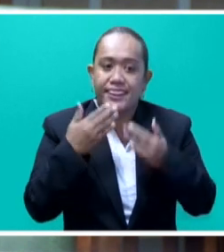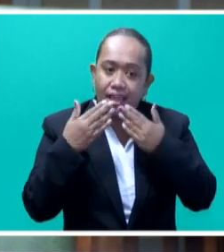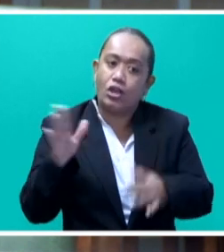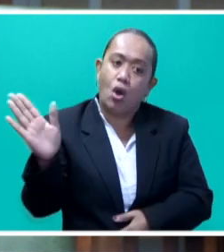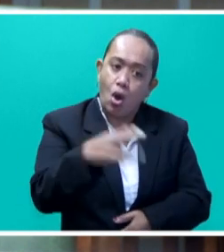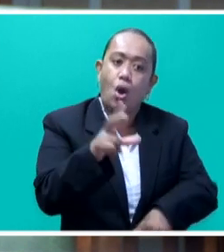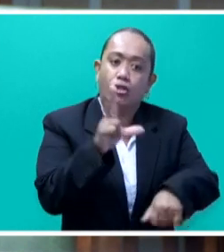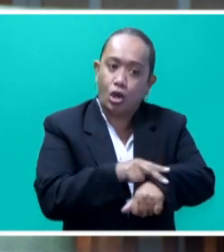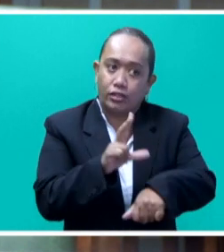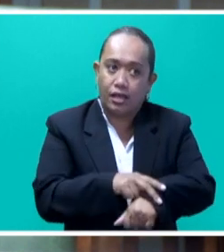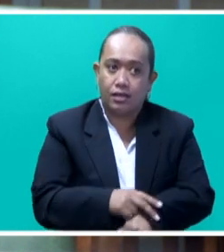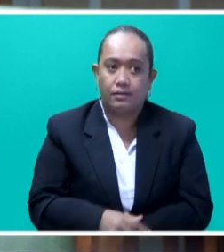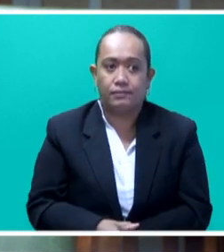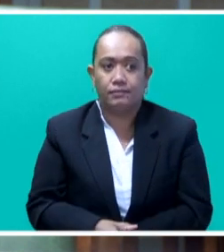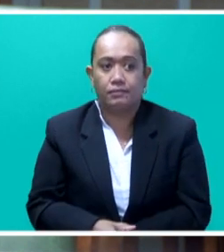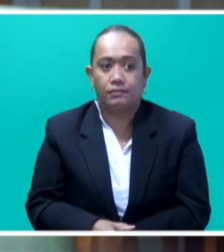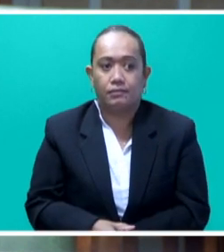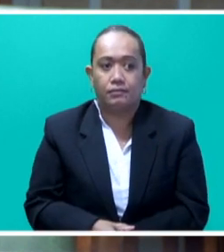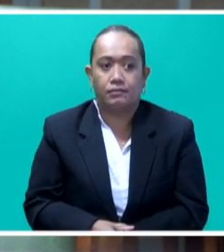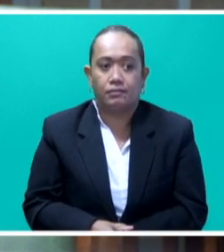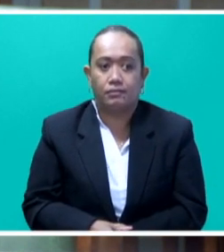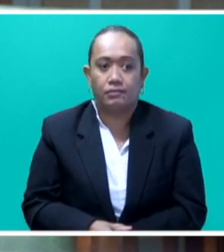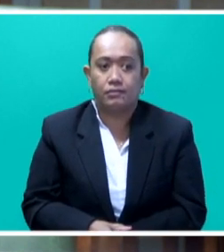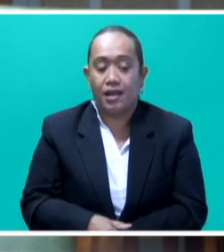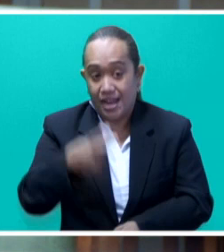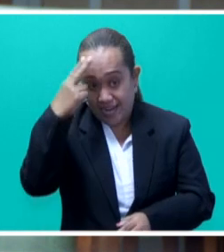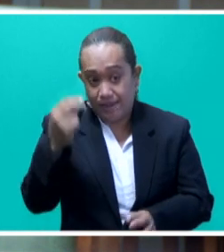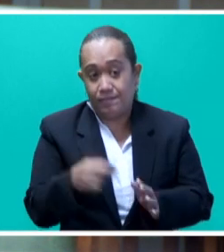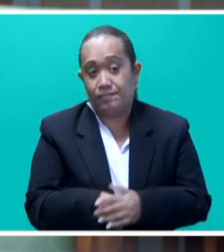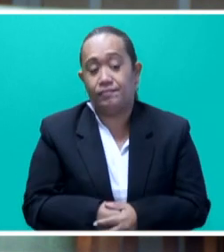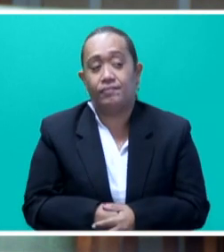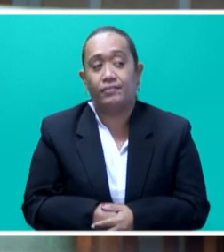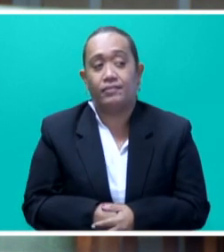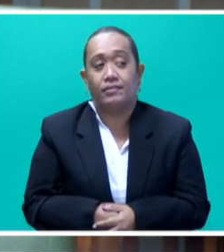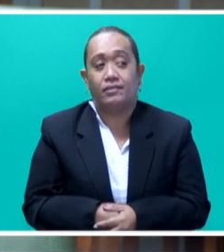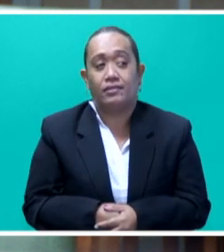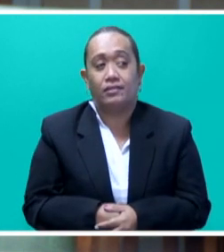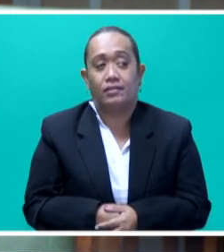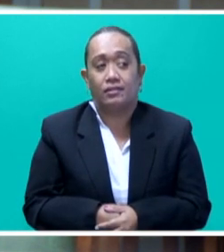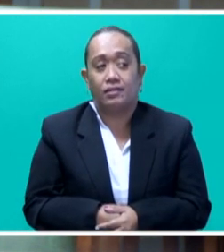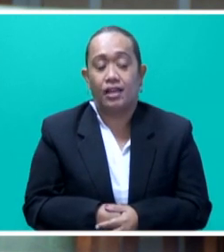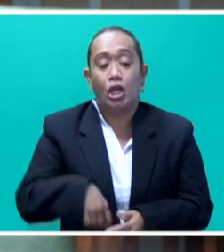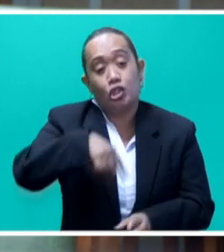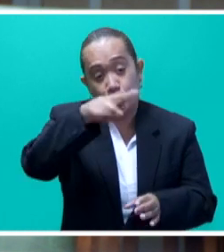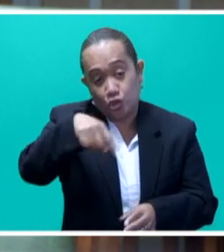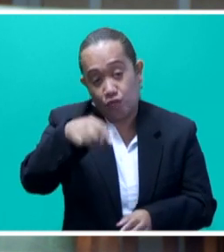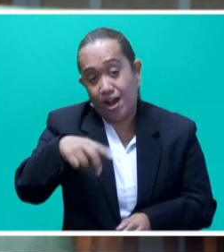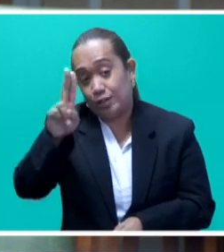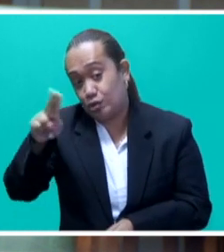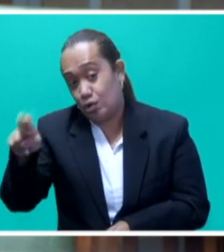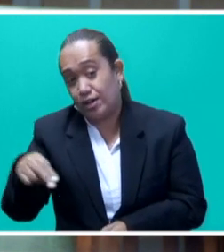actually like to read out their names also. Mr. Speaker, sir, there are 7 in Suva, Nosori, Nandera